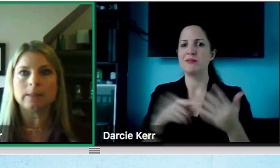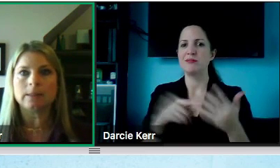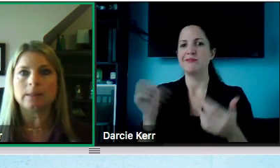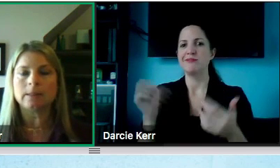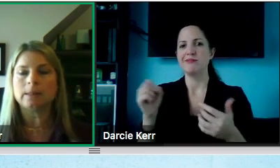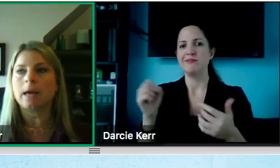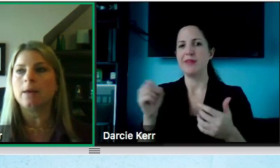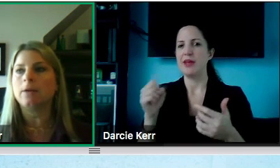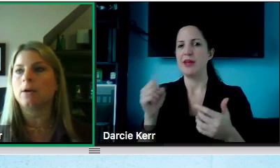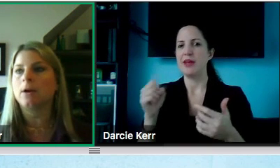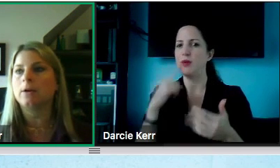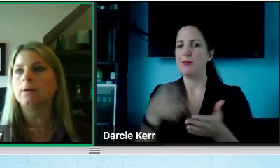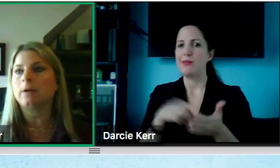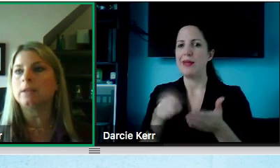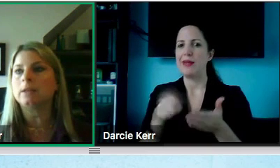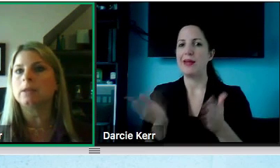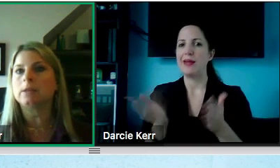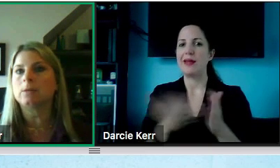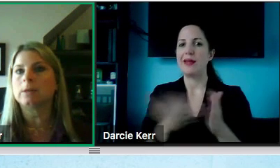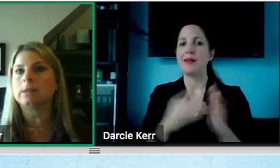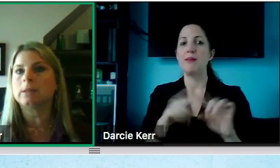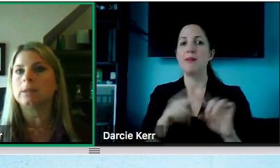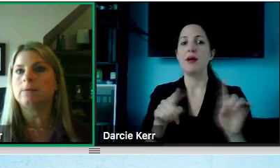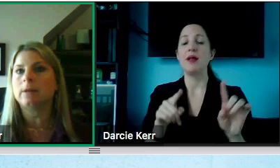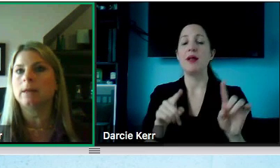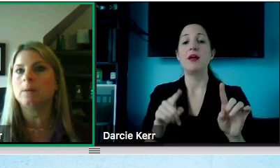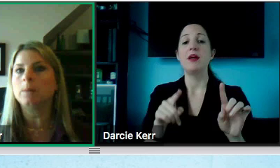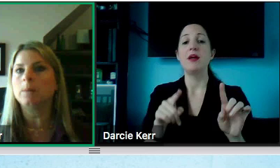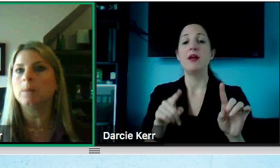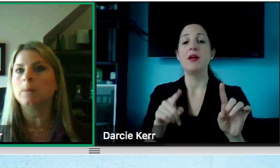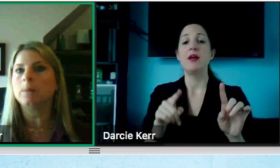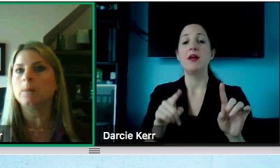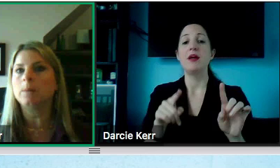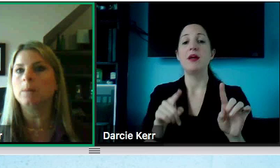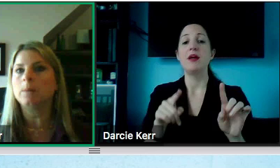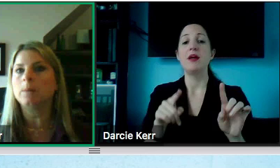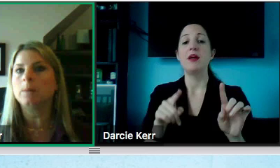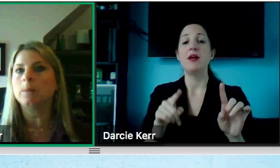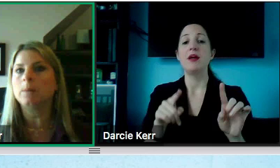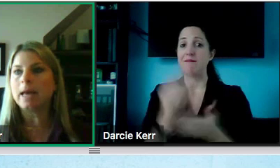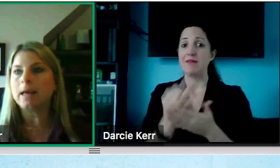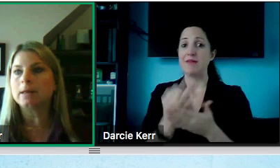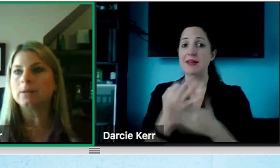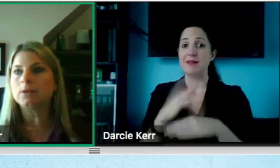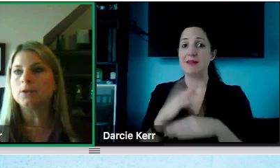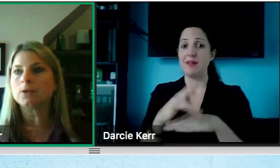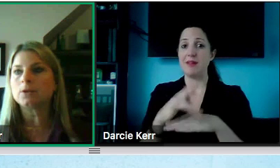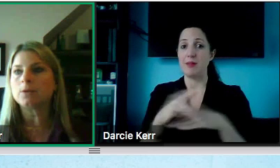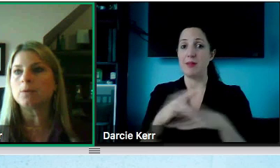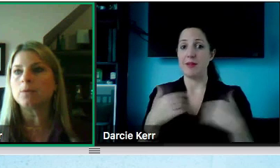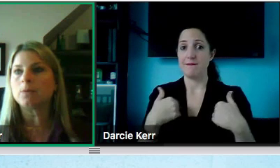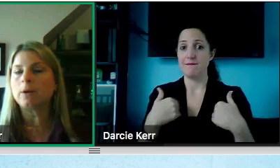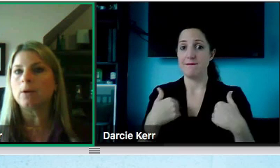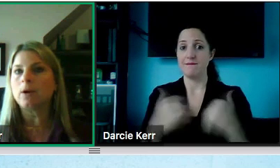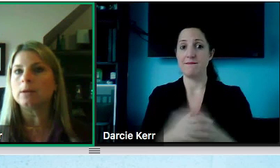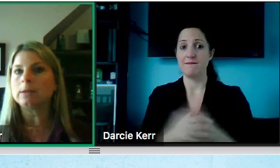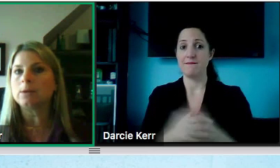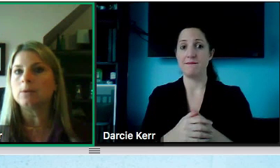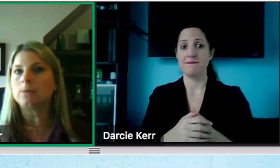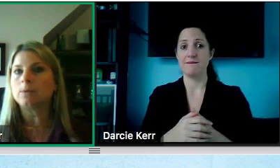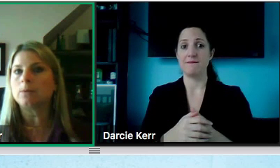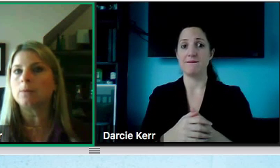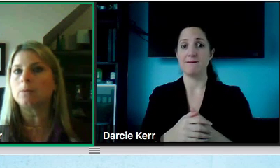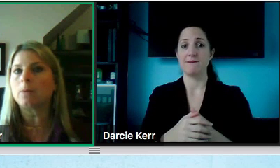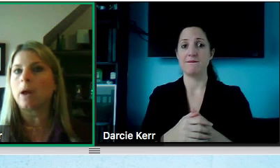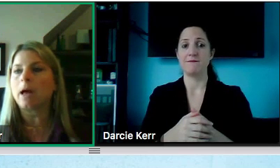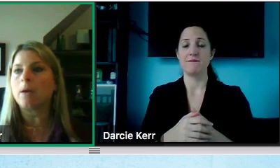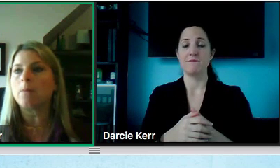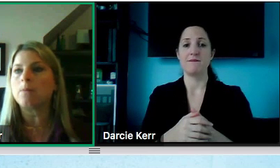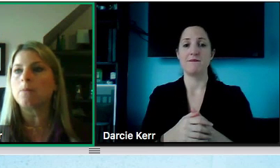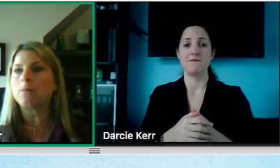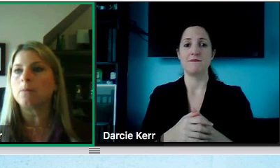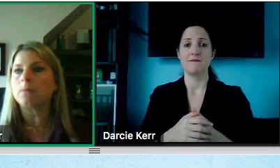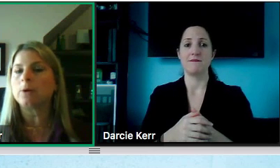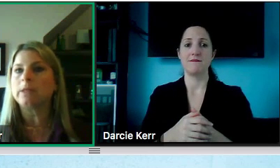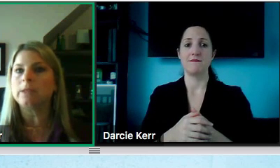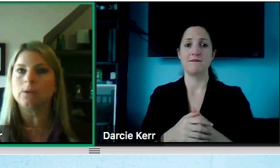the good news is that there are funding sources available, and we are